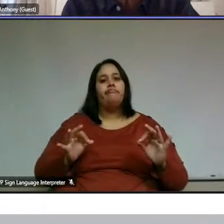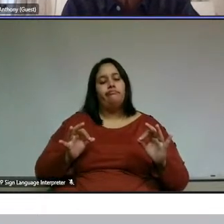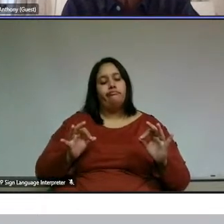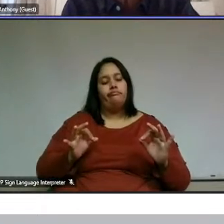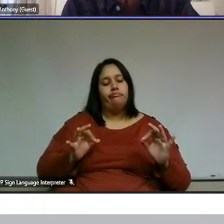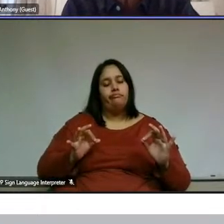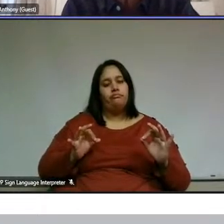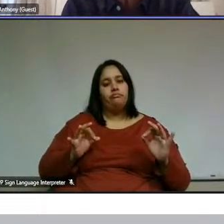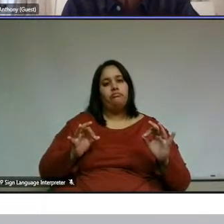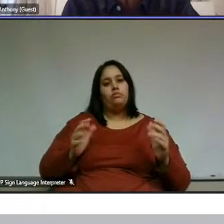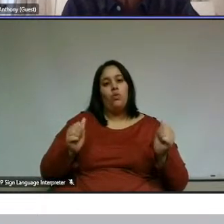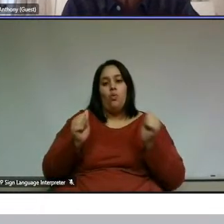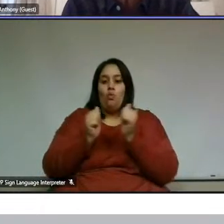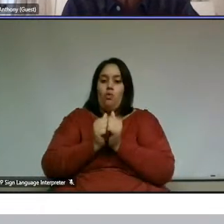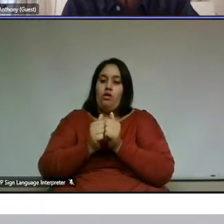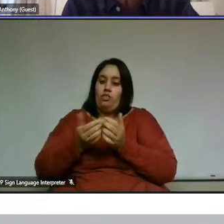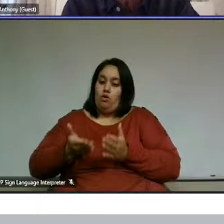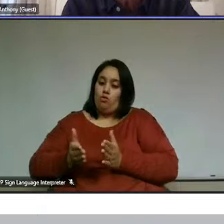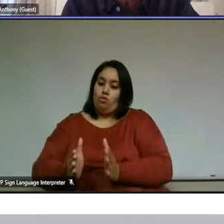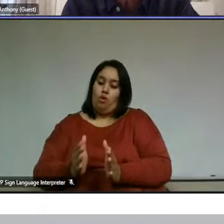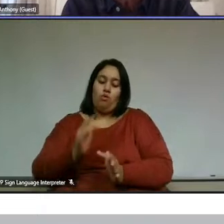in alongside roads or